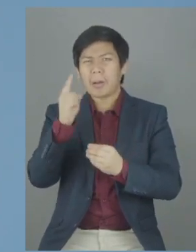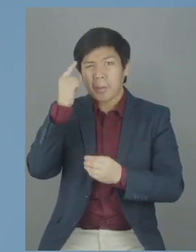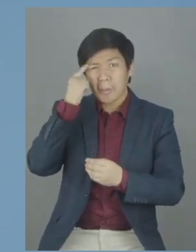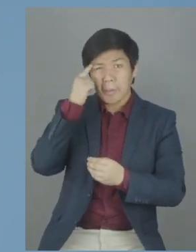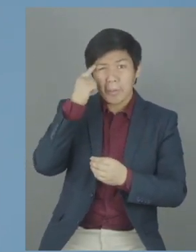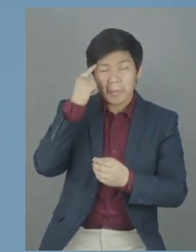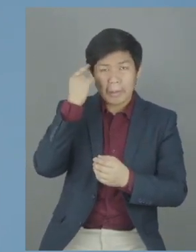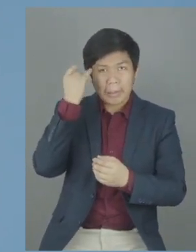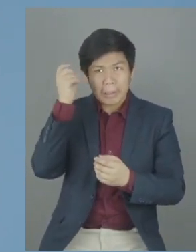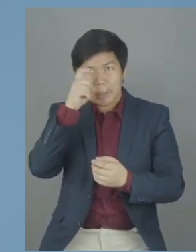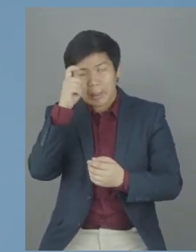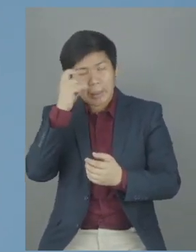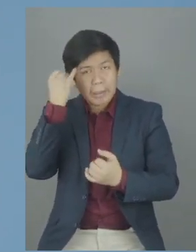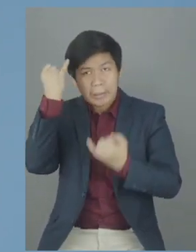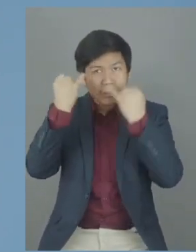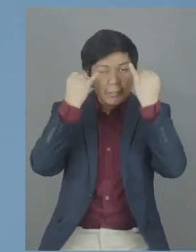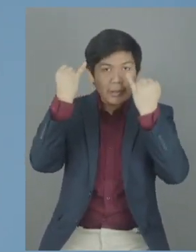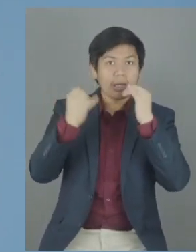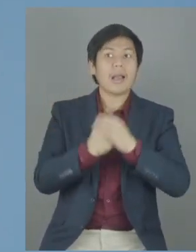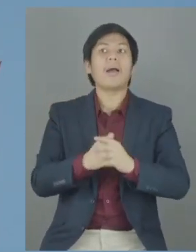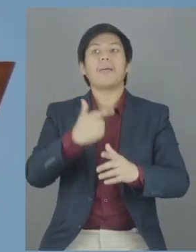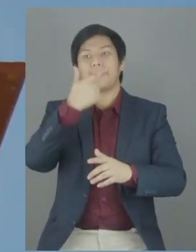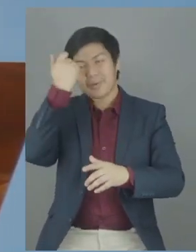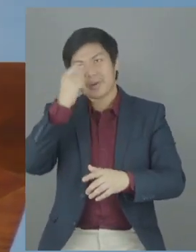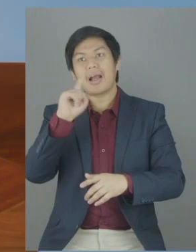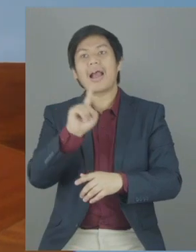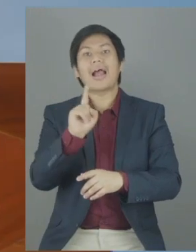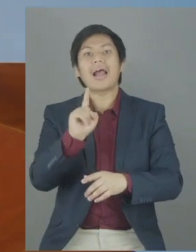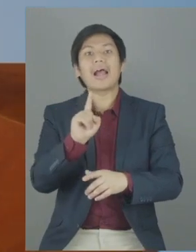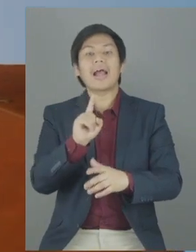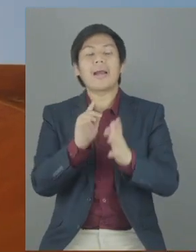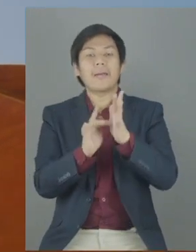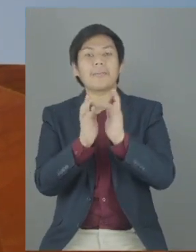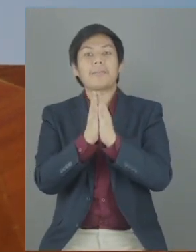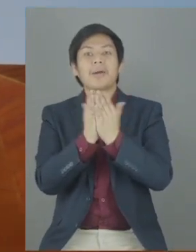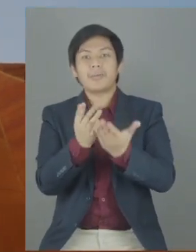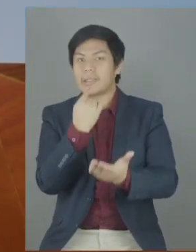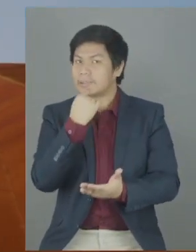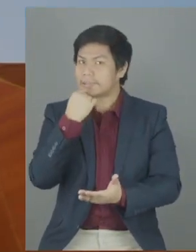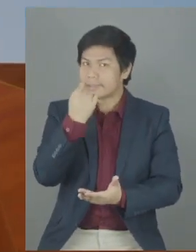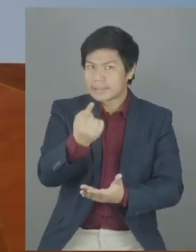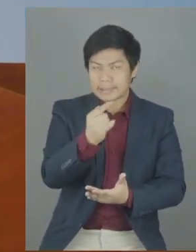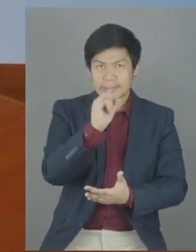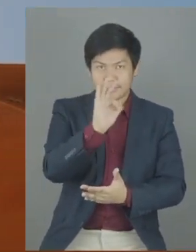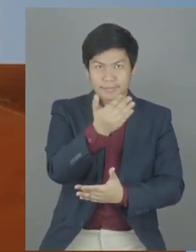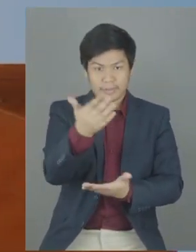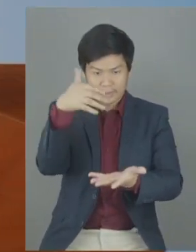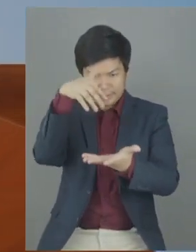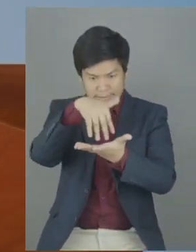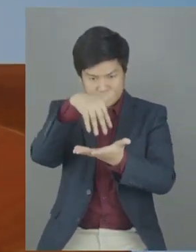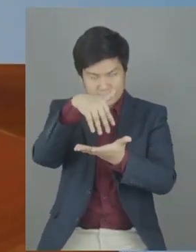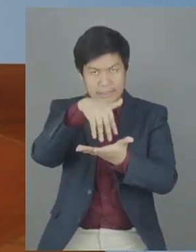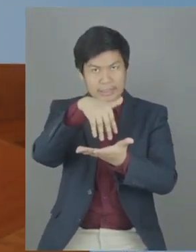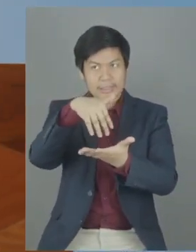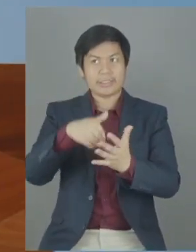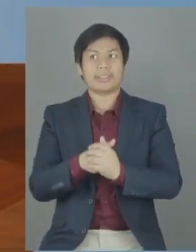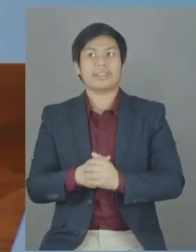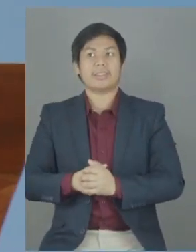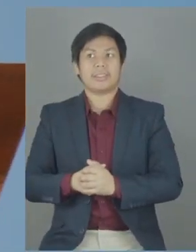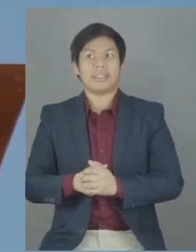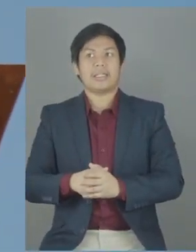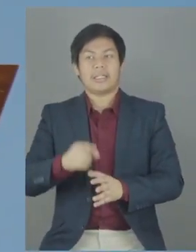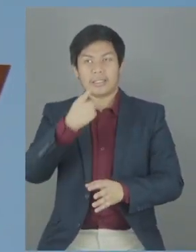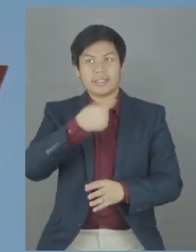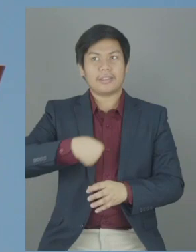thought, because this is exactly what the passage is saying if you study it in context. Like